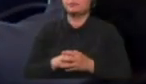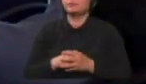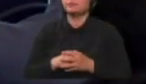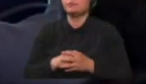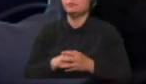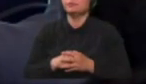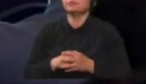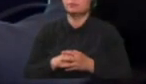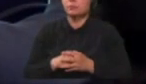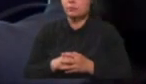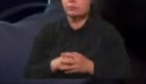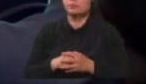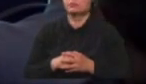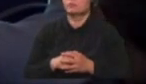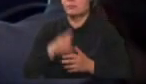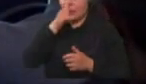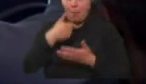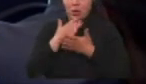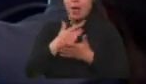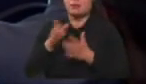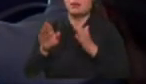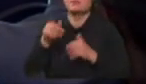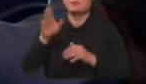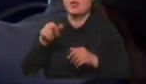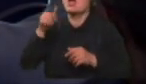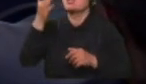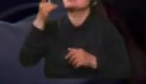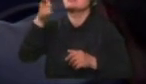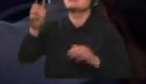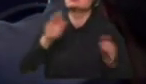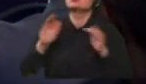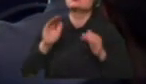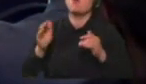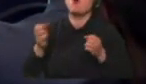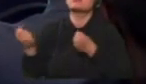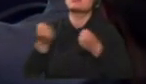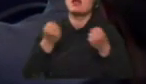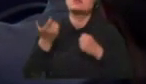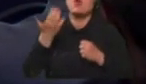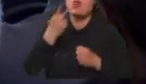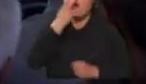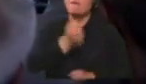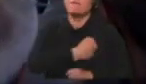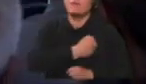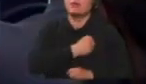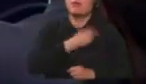I'm not good with the slide. Okay, here we go. How many modes do we see? Feel free to shout it out.